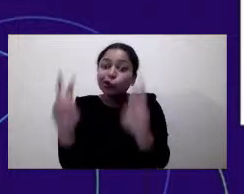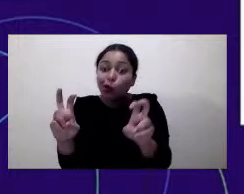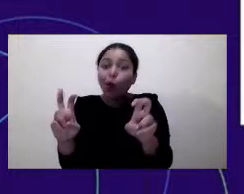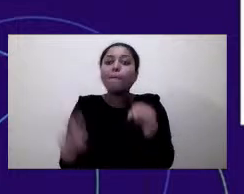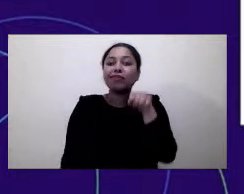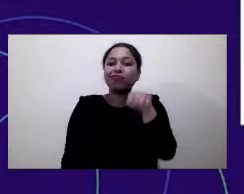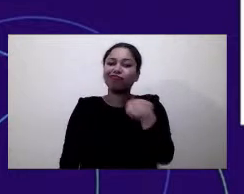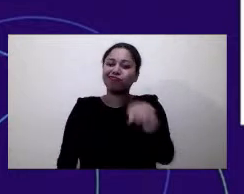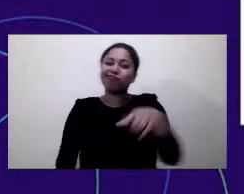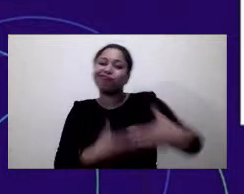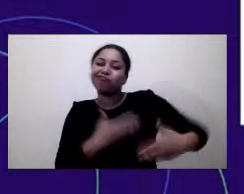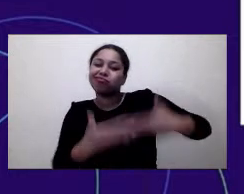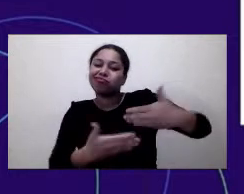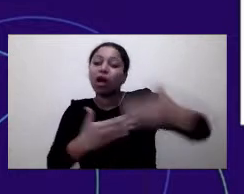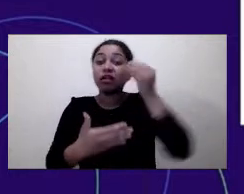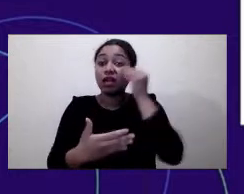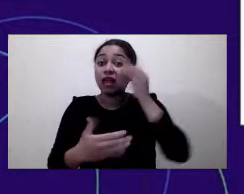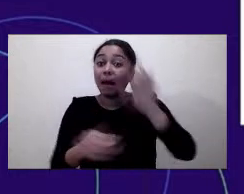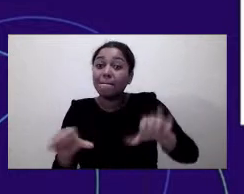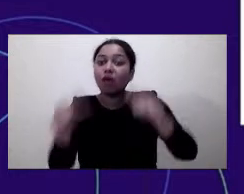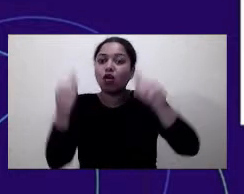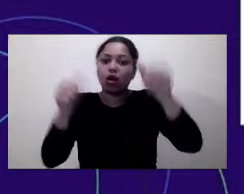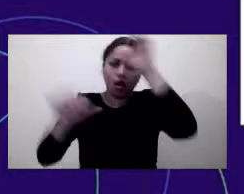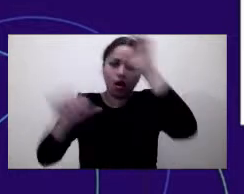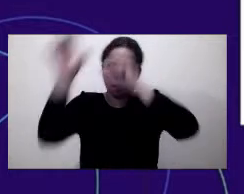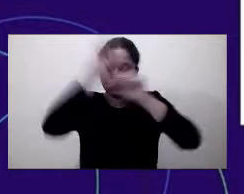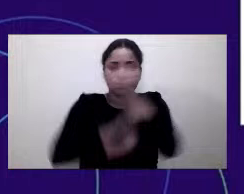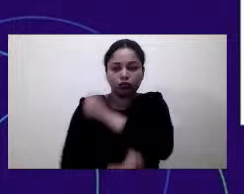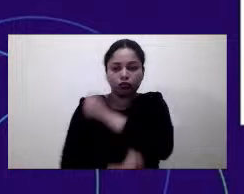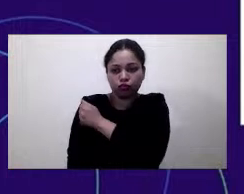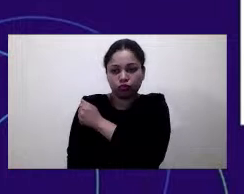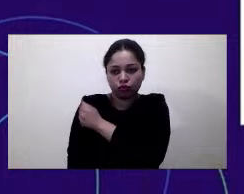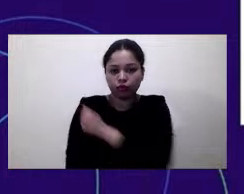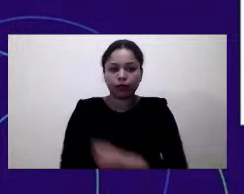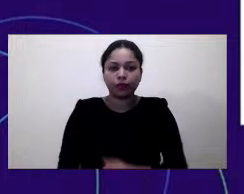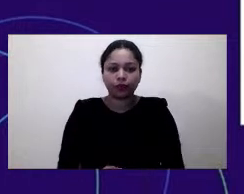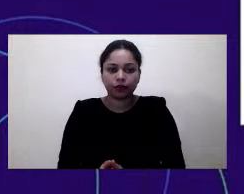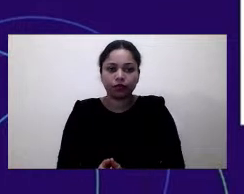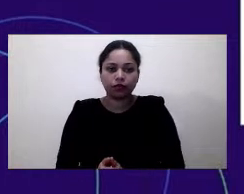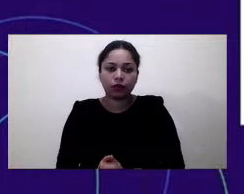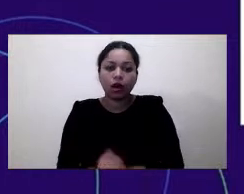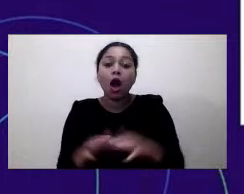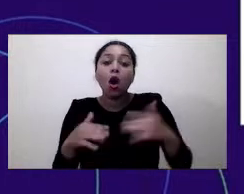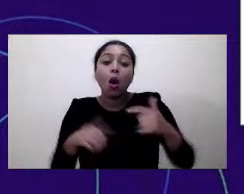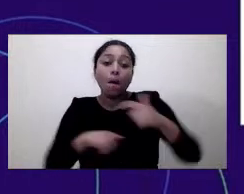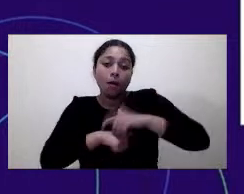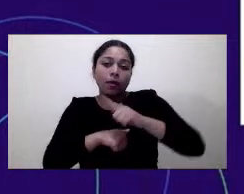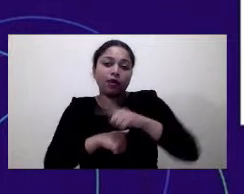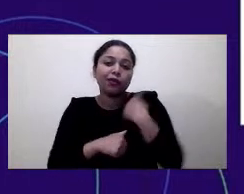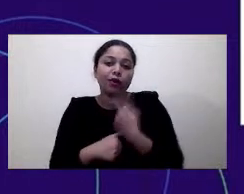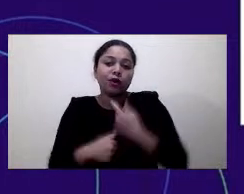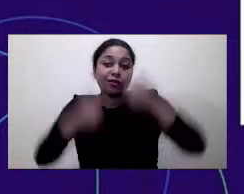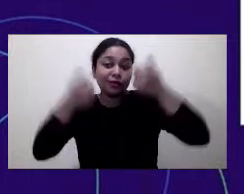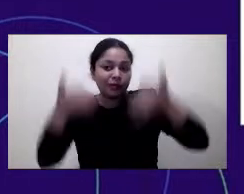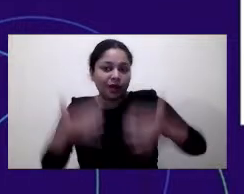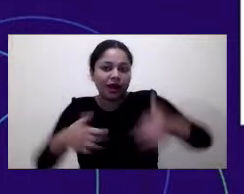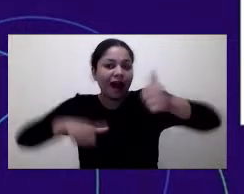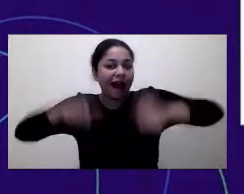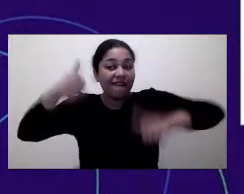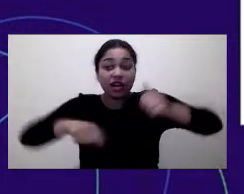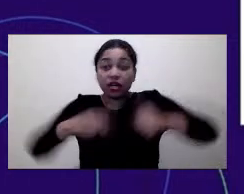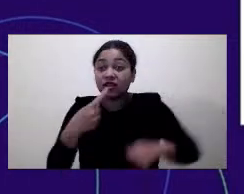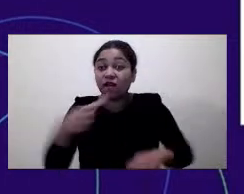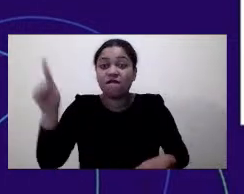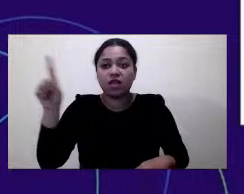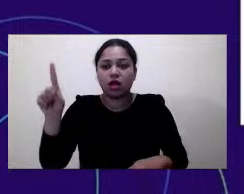improve the student learning. When we talk about summative assessment, Brown defines summative